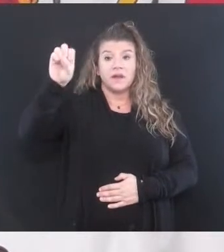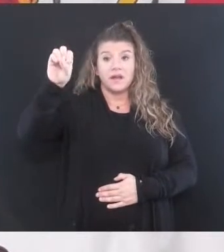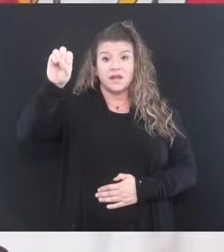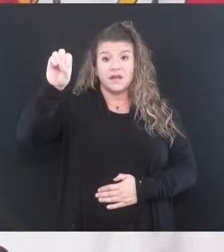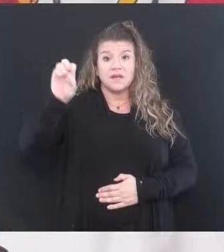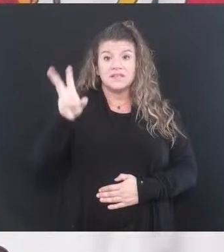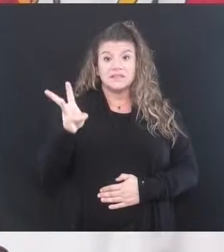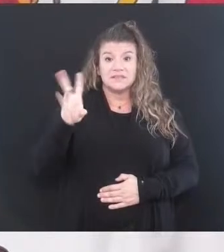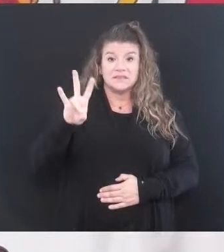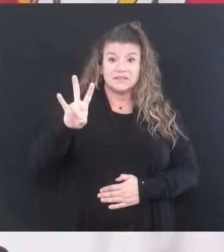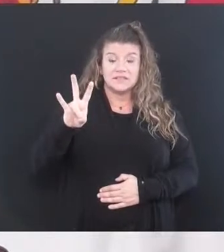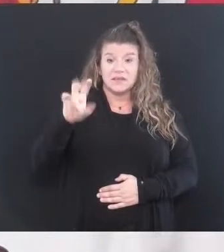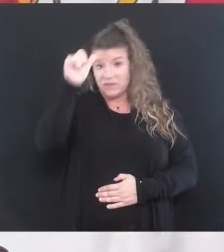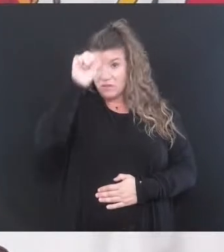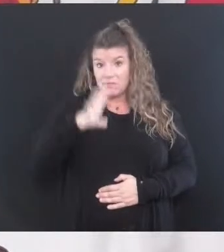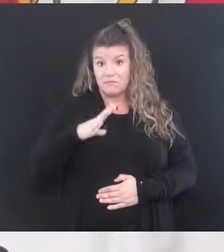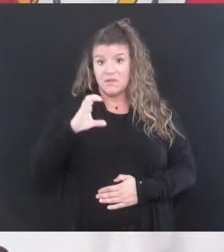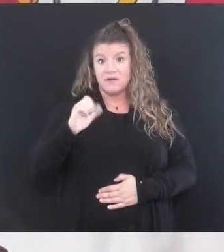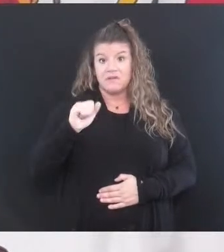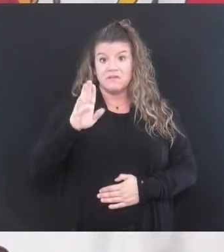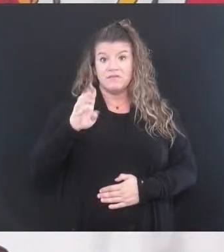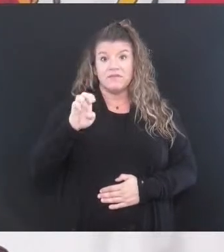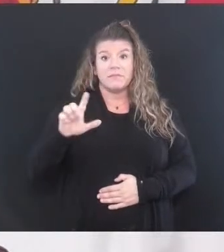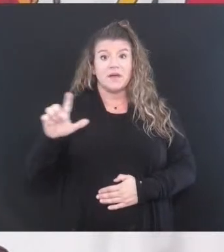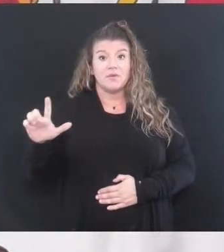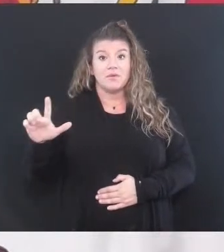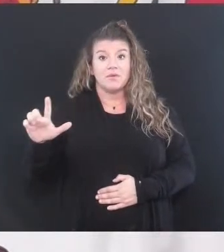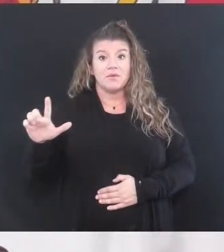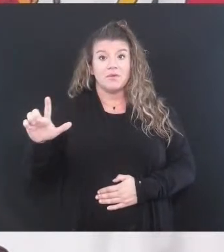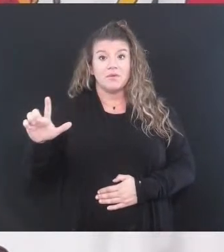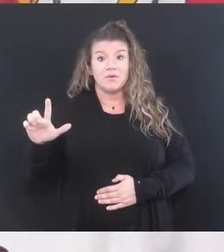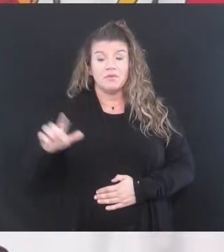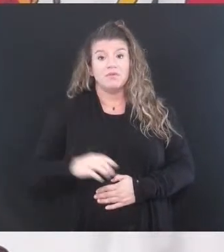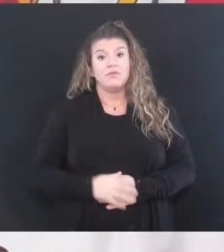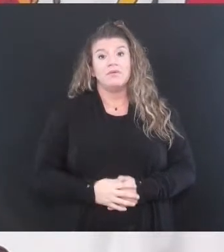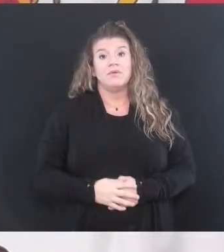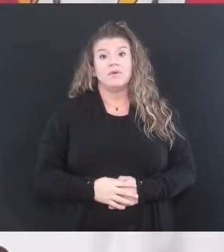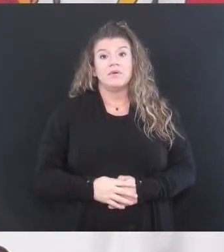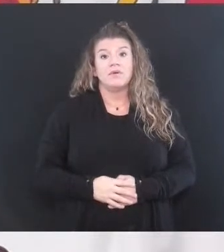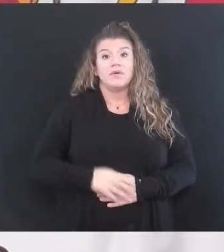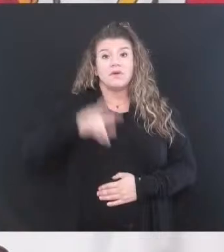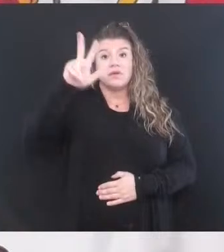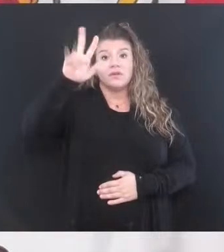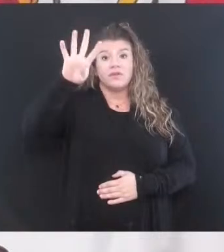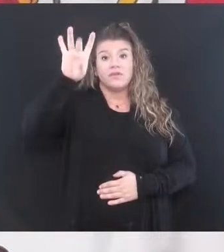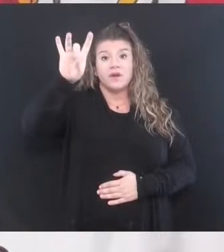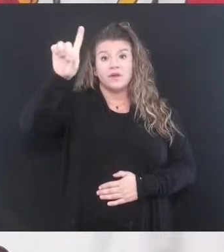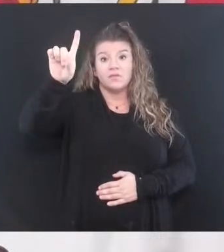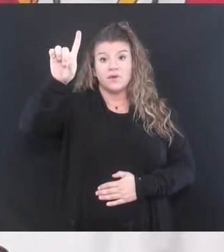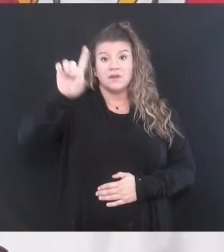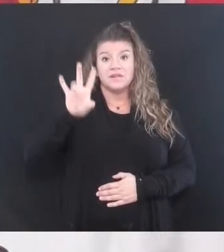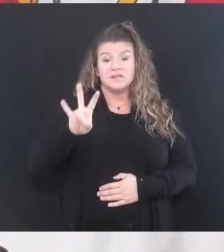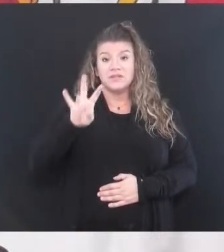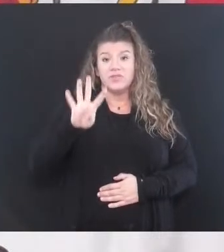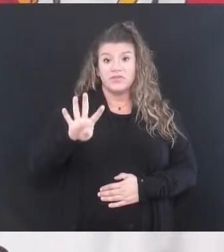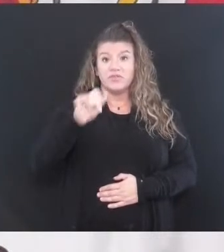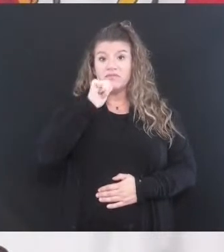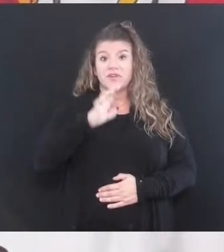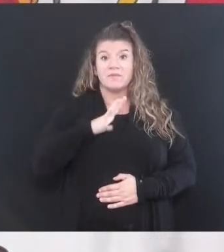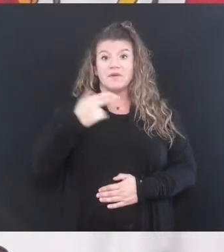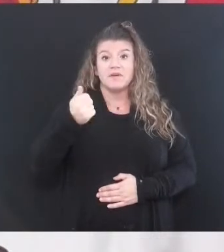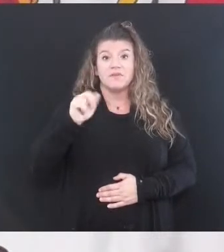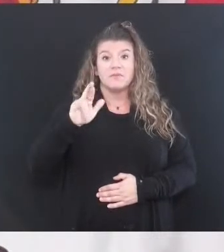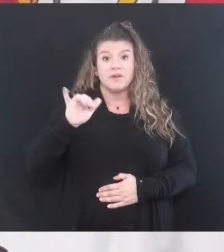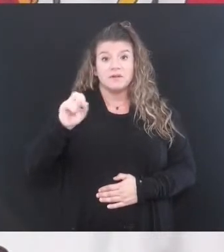a 67-year-old male from Cabell County. Our 3,481st death, a 74-year-old female from Harrison